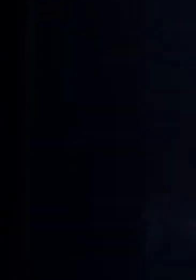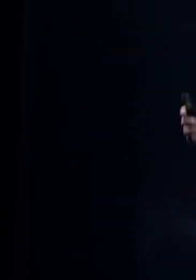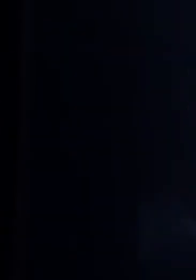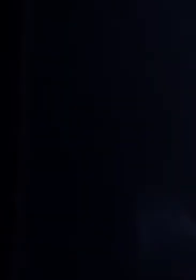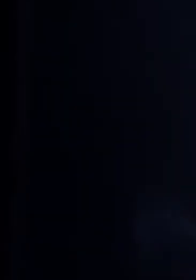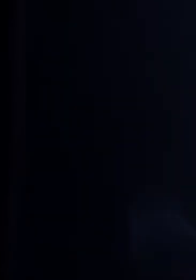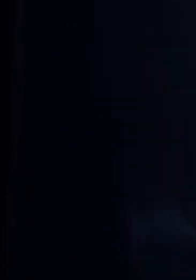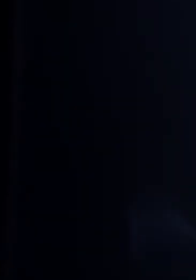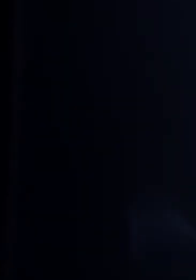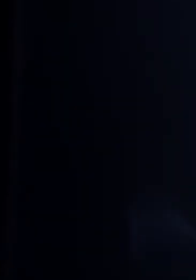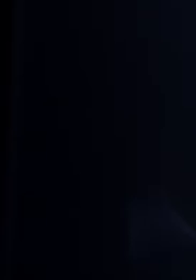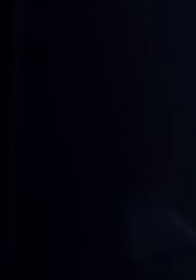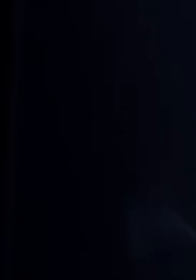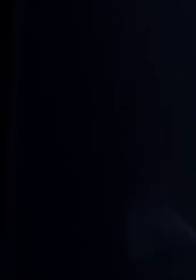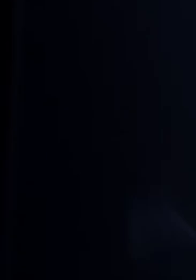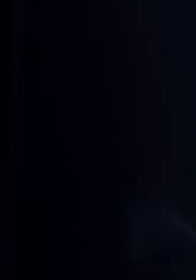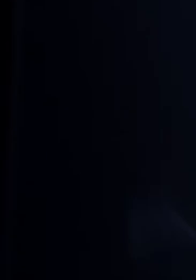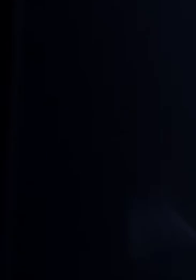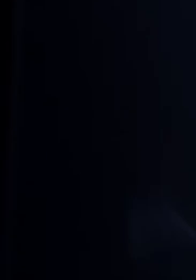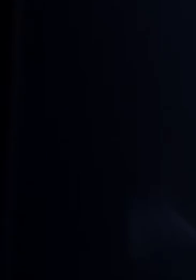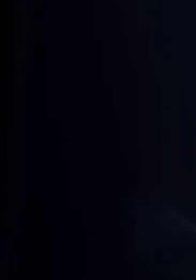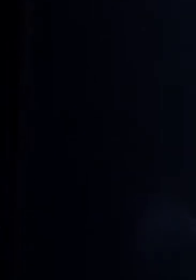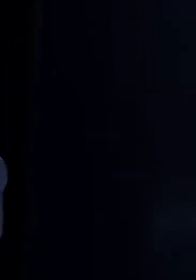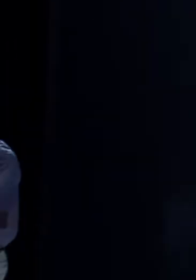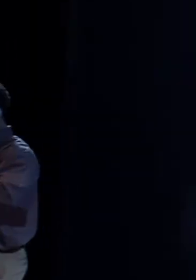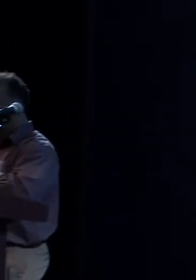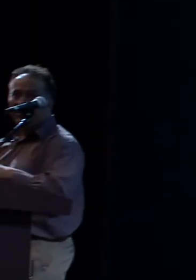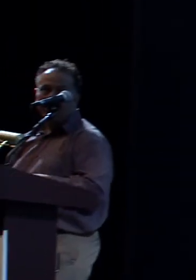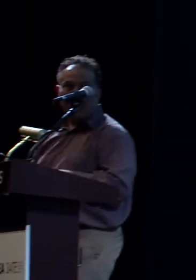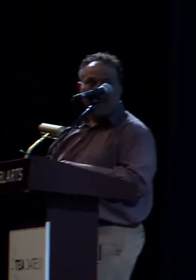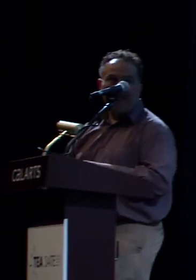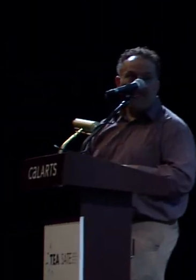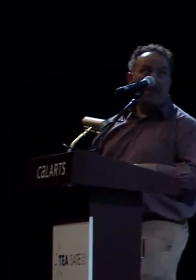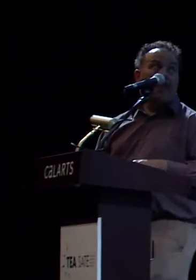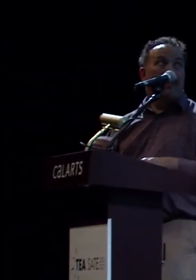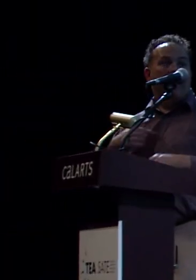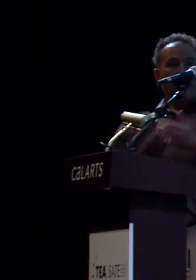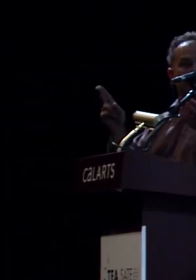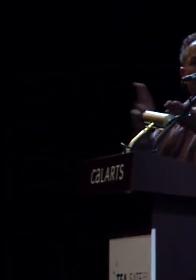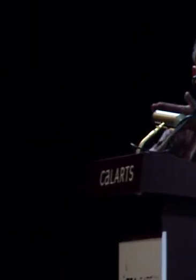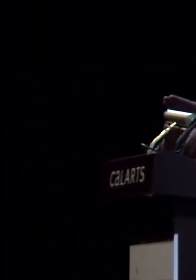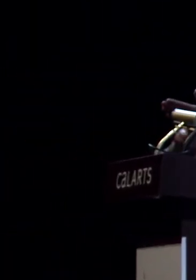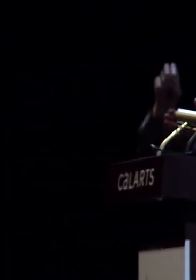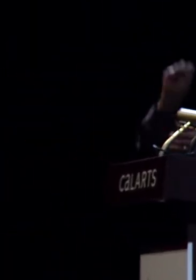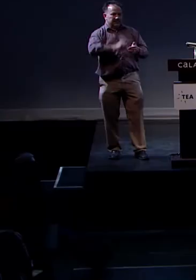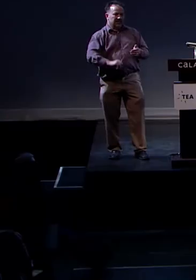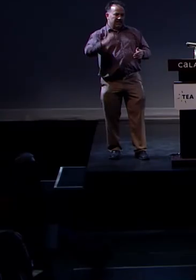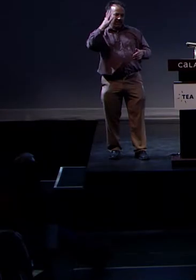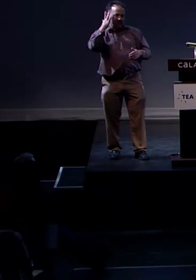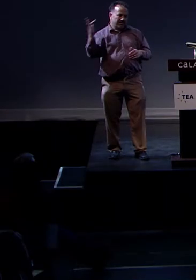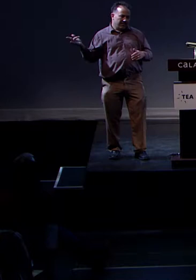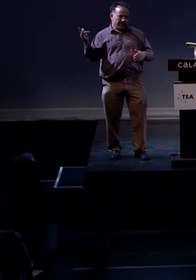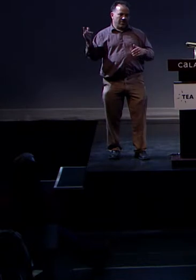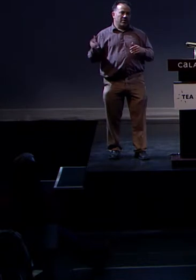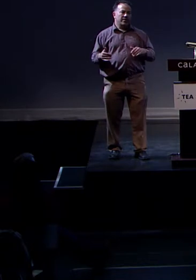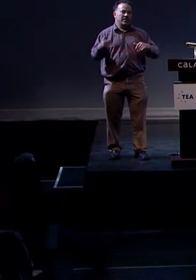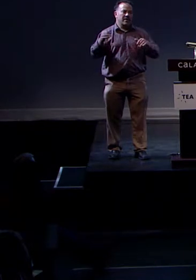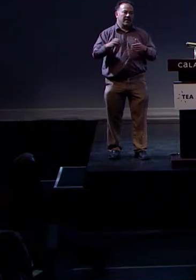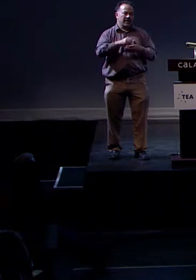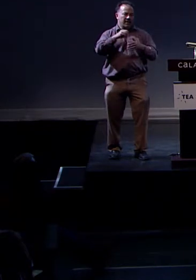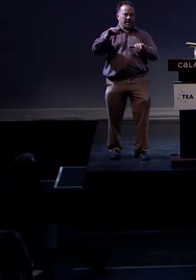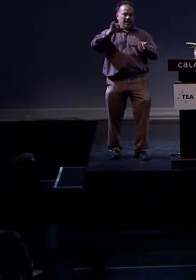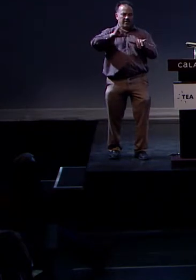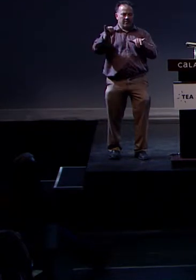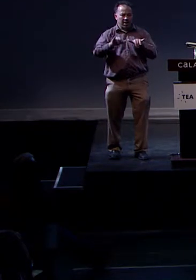Well, actually, West LA, but you know, close enough. And I enrolled in the Southern California Institute of Architecture to get my master's